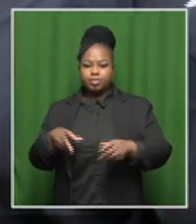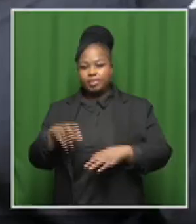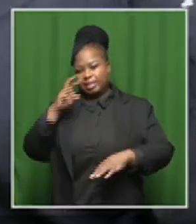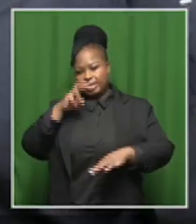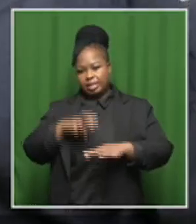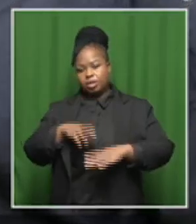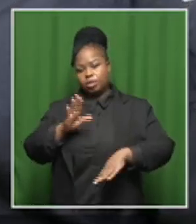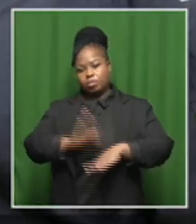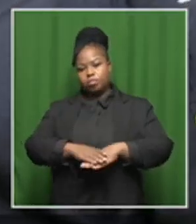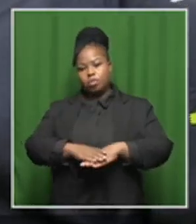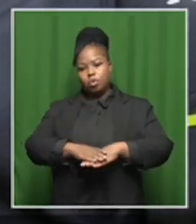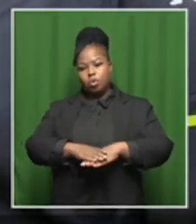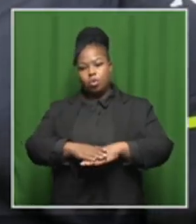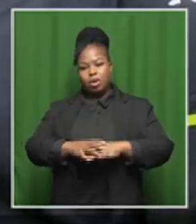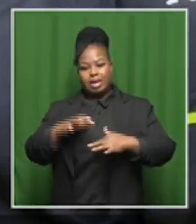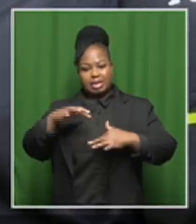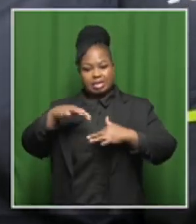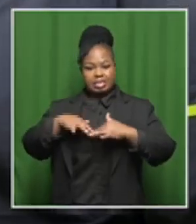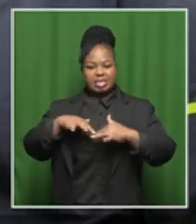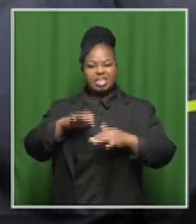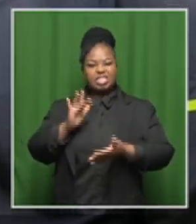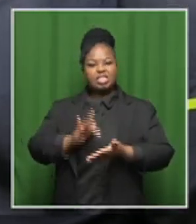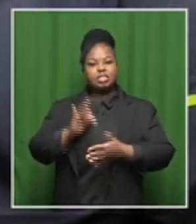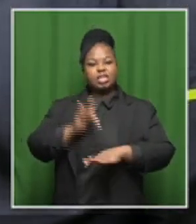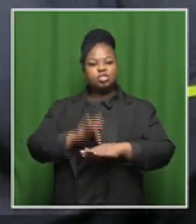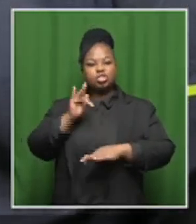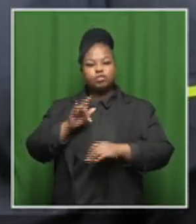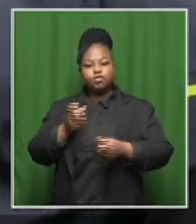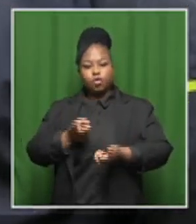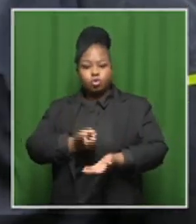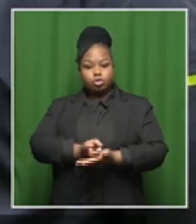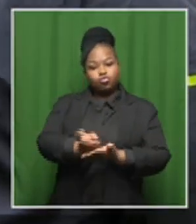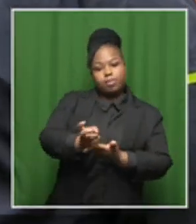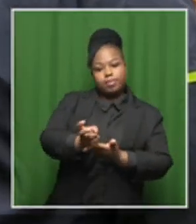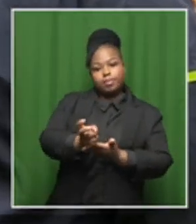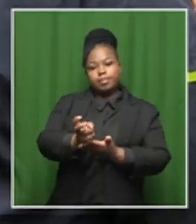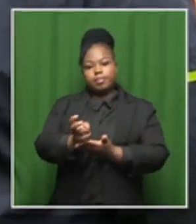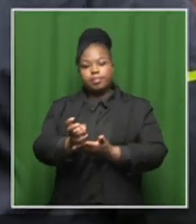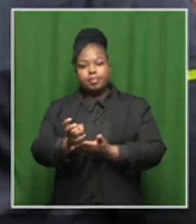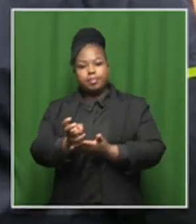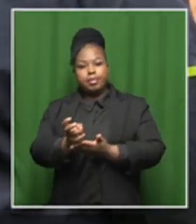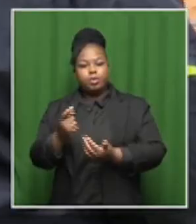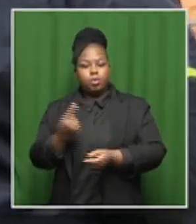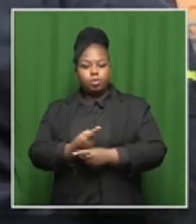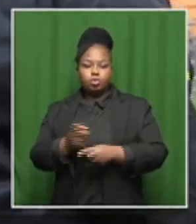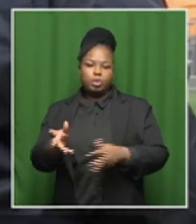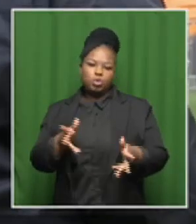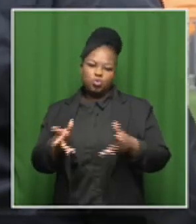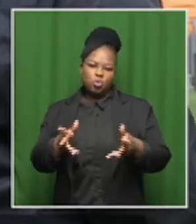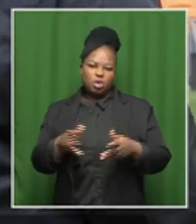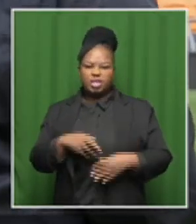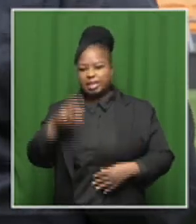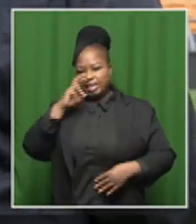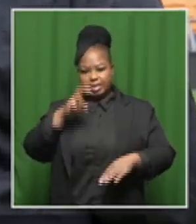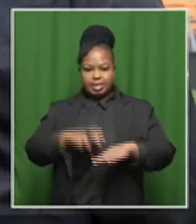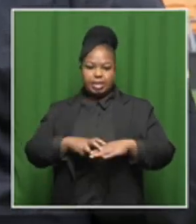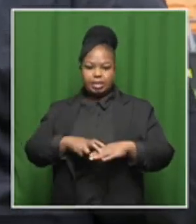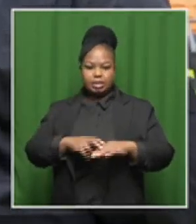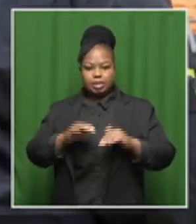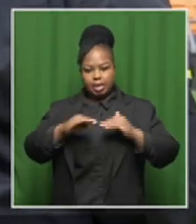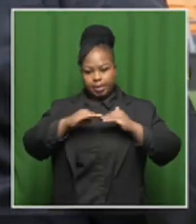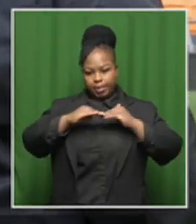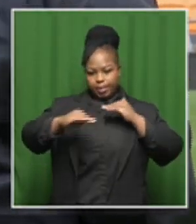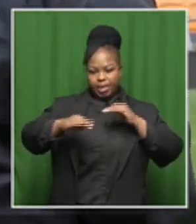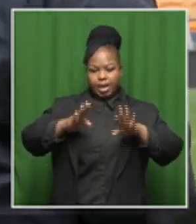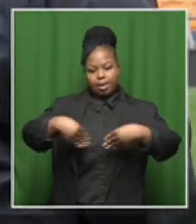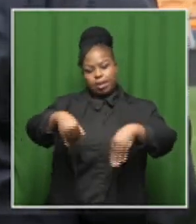bit more thatchy Yes. surface with the scrummaging and all of that. Football, they require an even